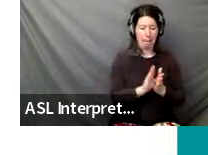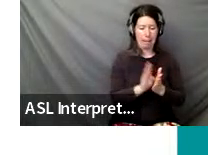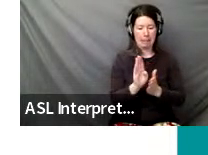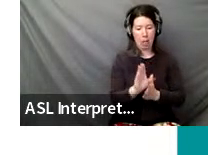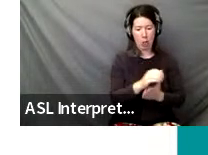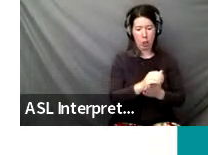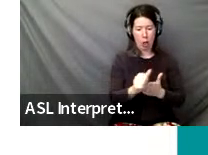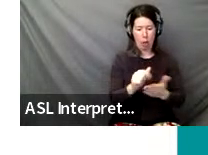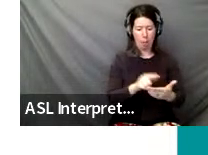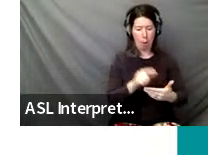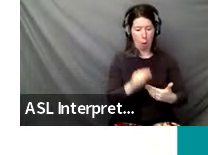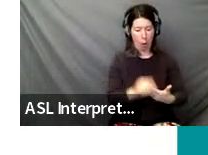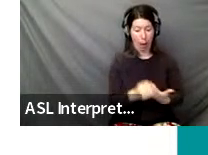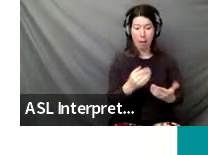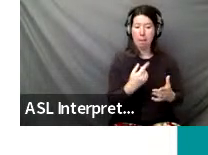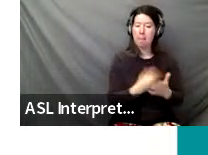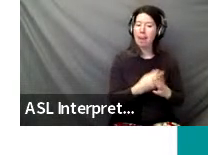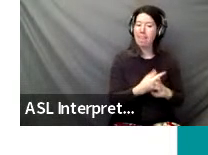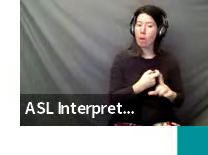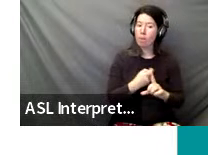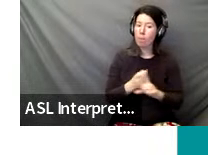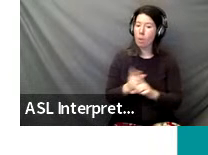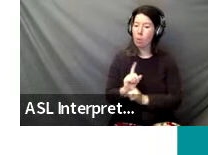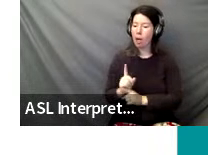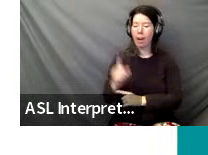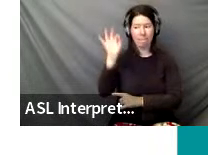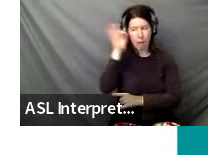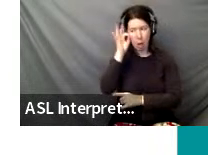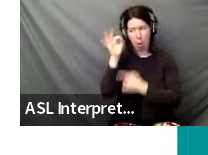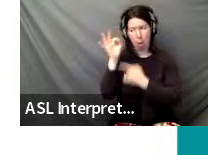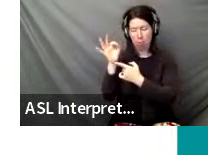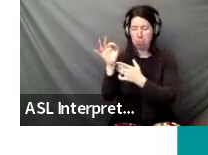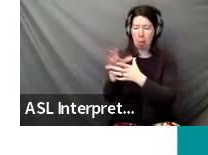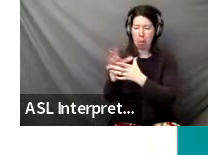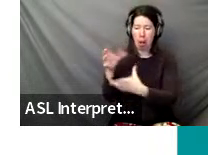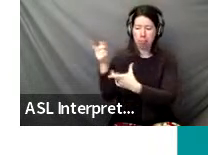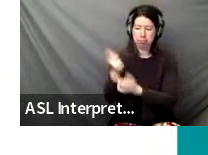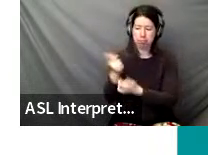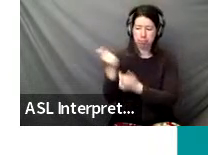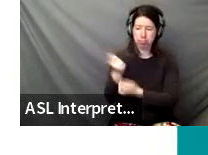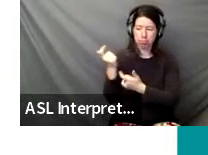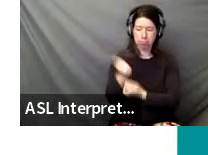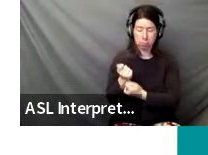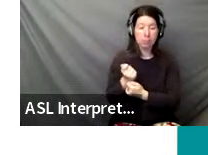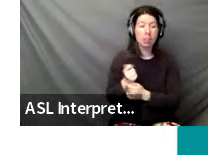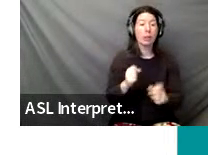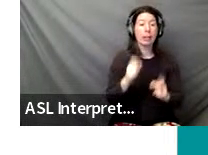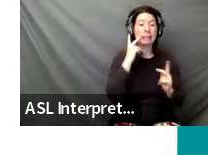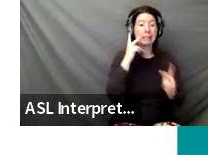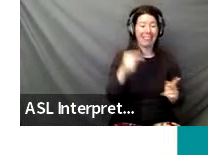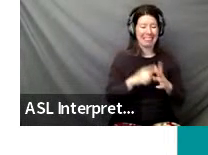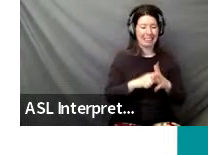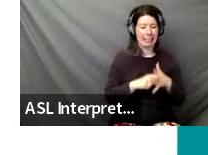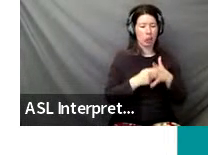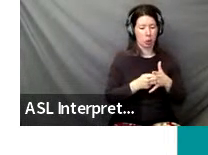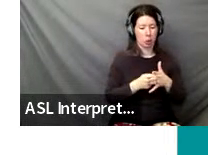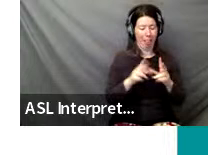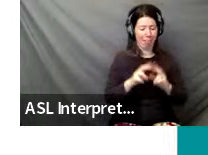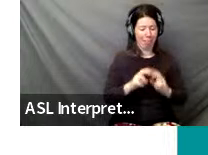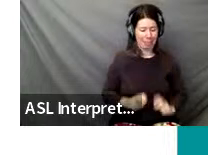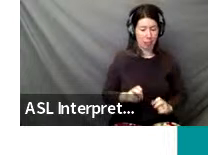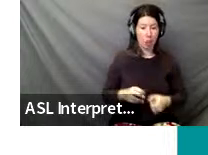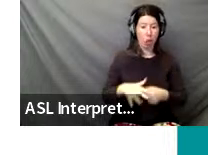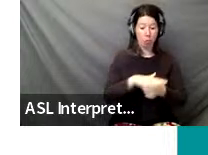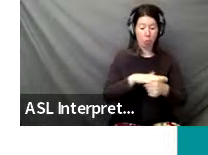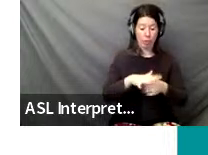mentioned, which, there's a lot of them that are federal that we're going after, we see in this initial analysis that, the region will